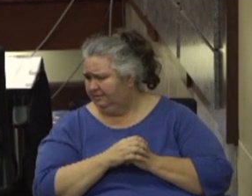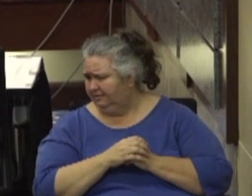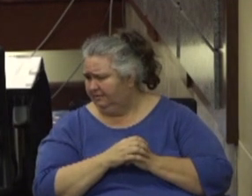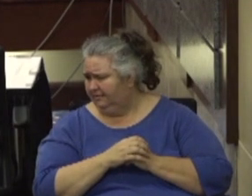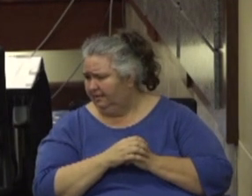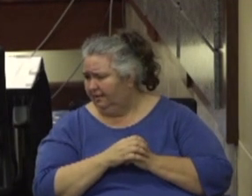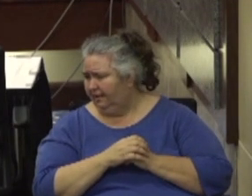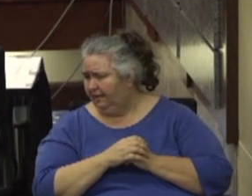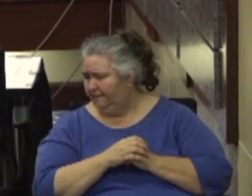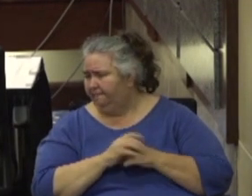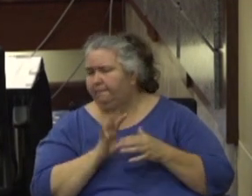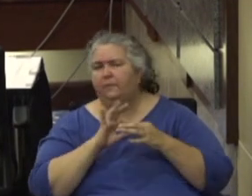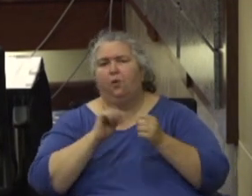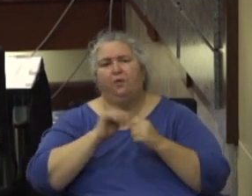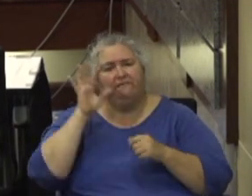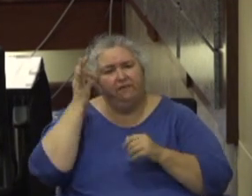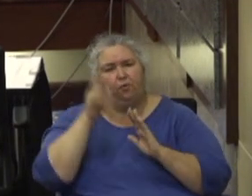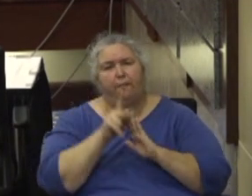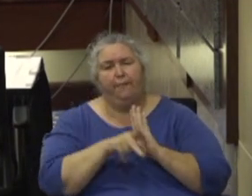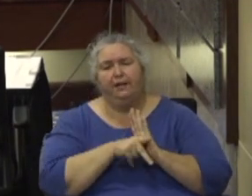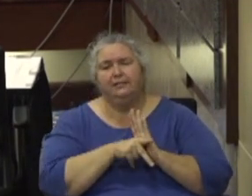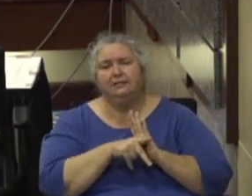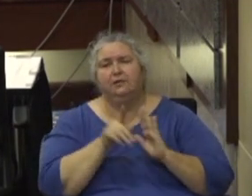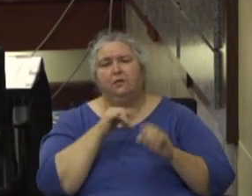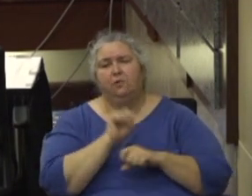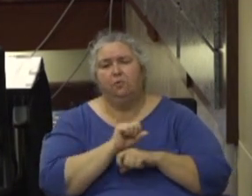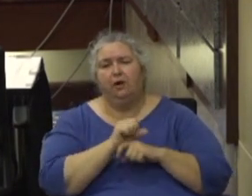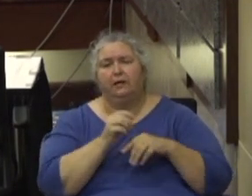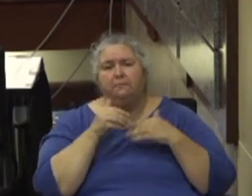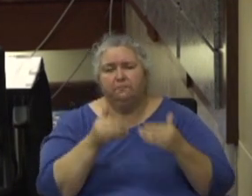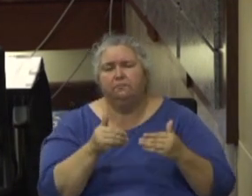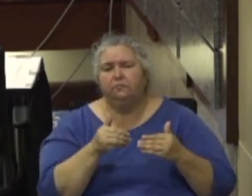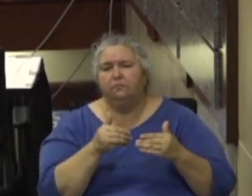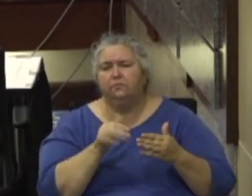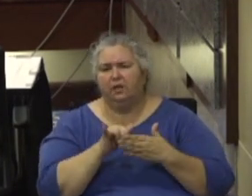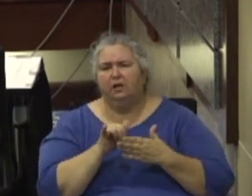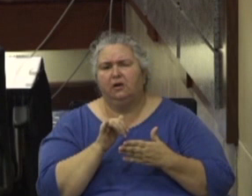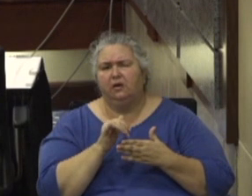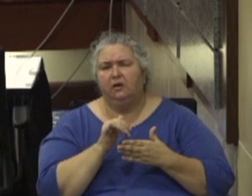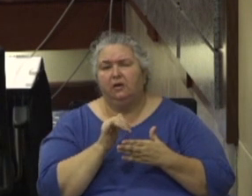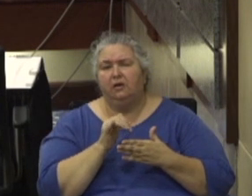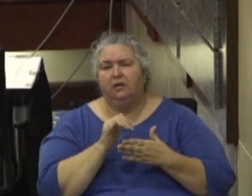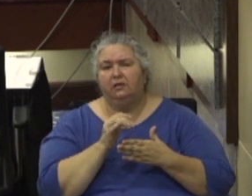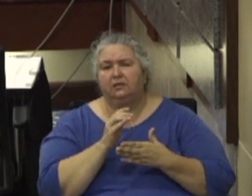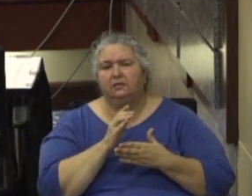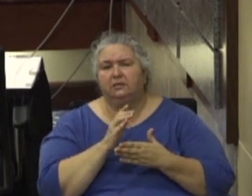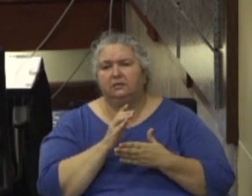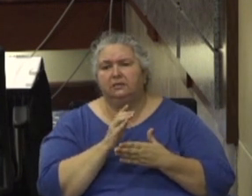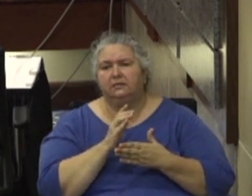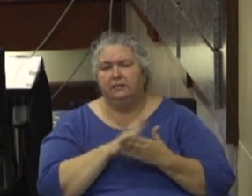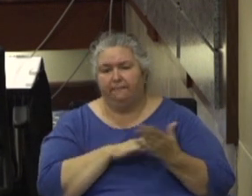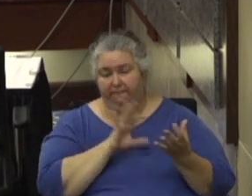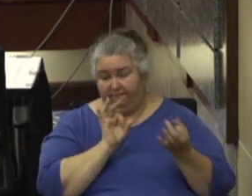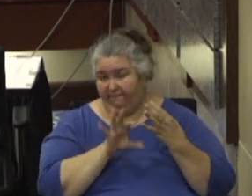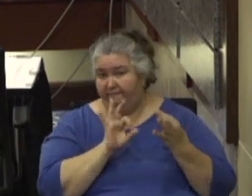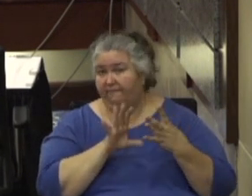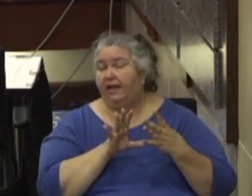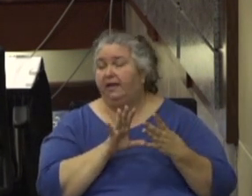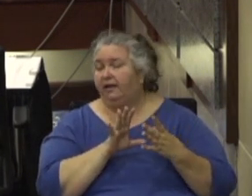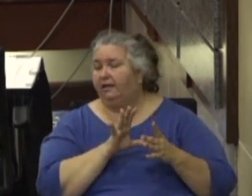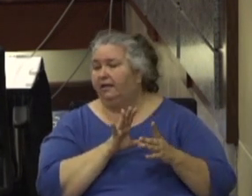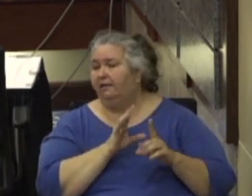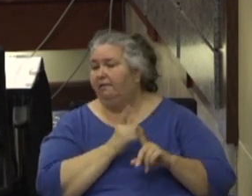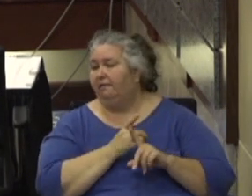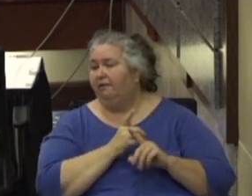policy. As we're moving forward, there are a number of pieces of feedback we're hearing from all of these different industry sectors